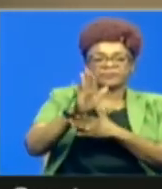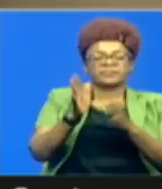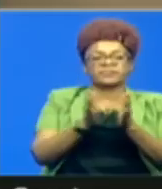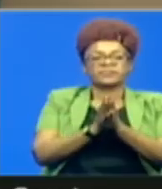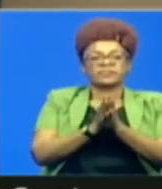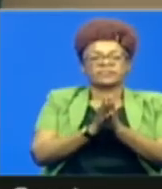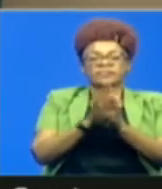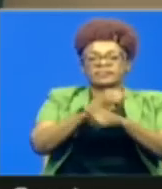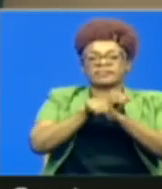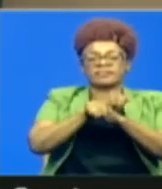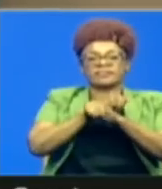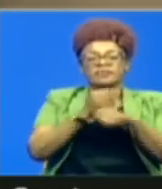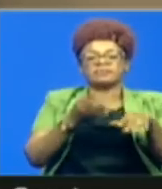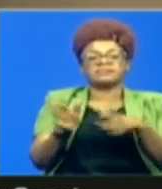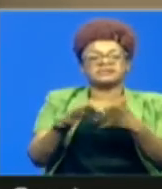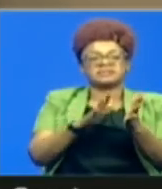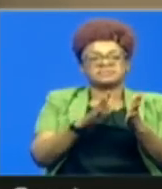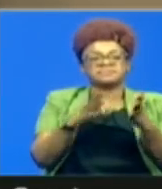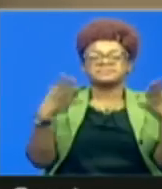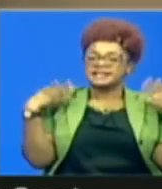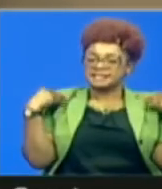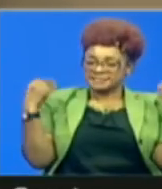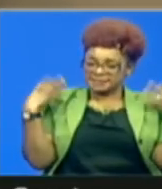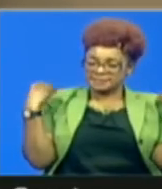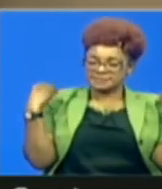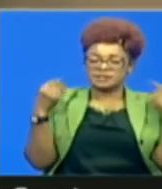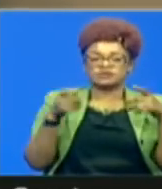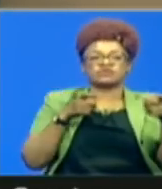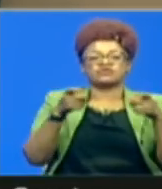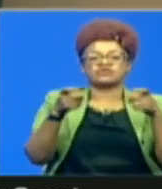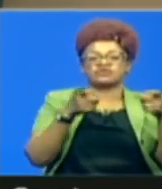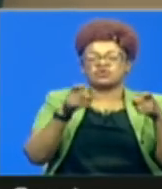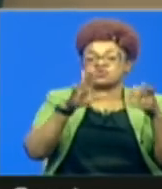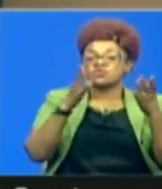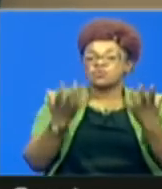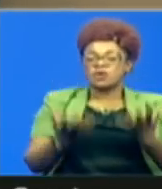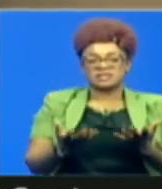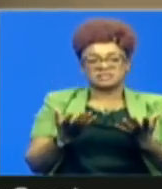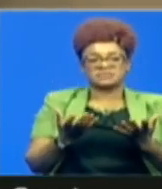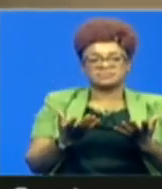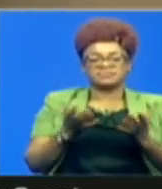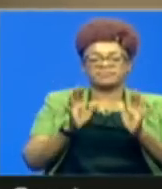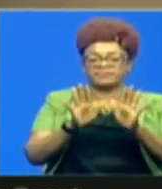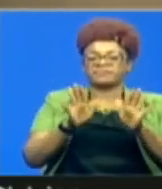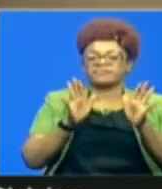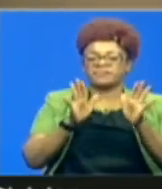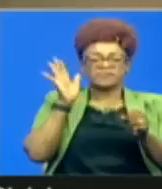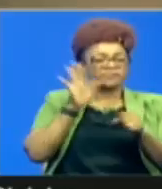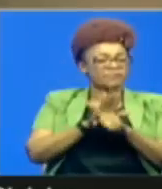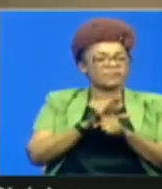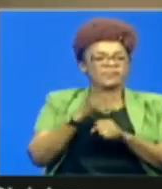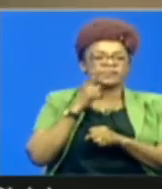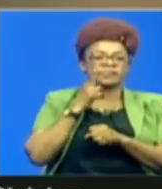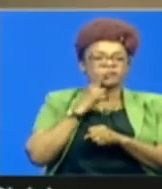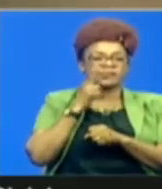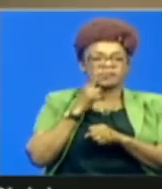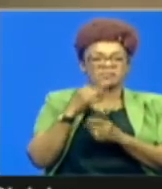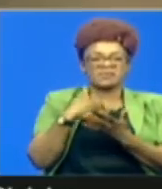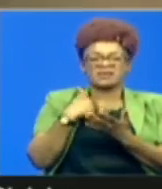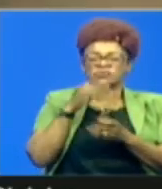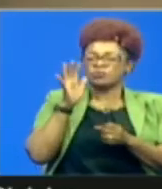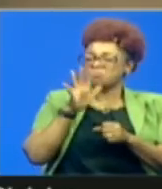measures. Exercise and also control your weight. Avoid excess smoking, don't indulge too much